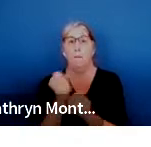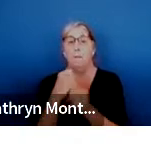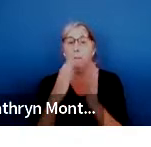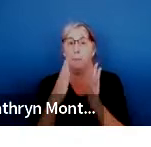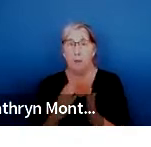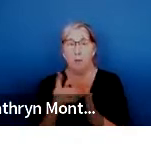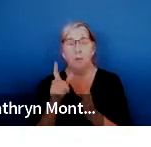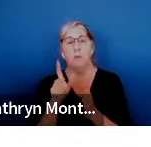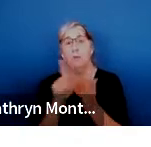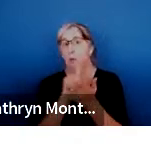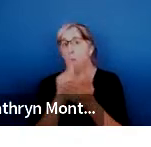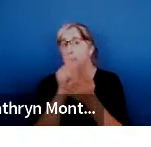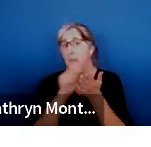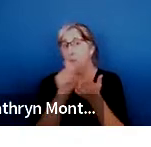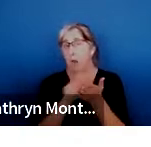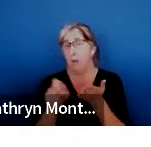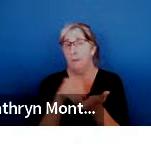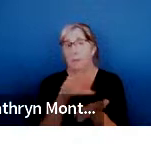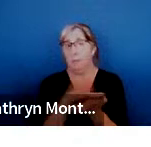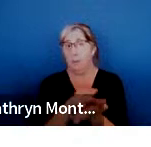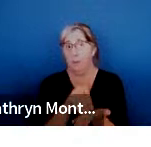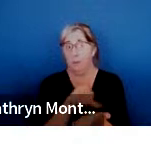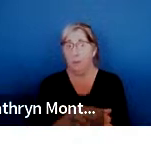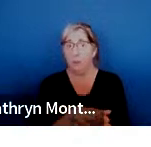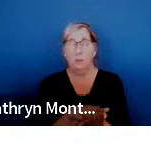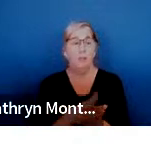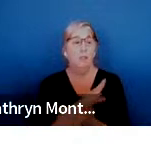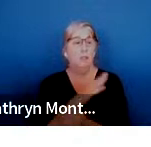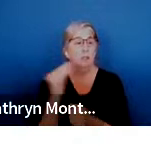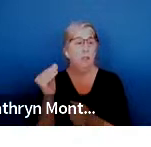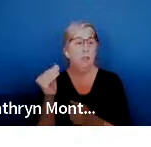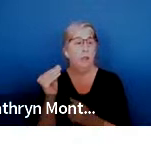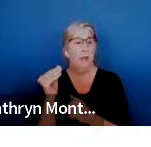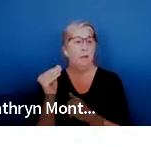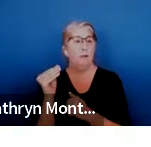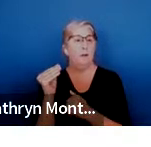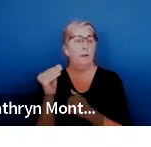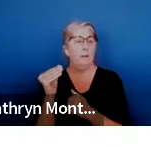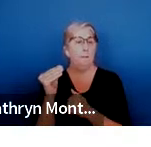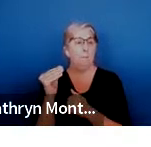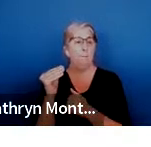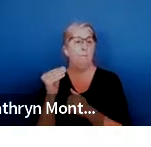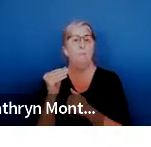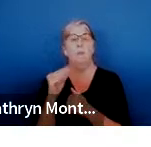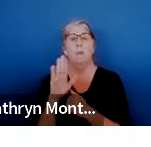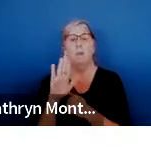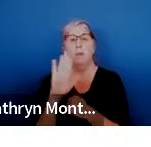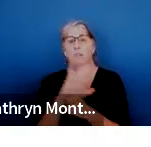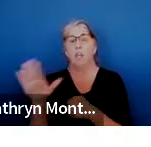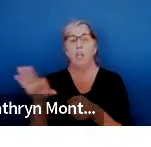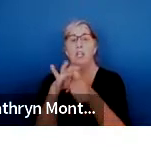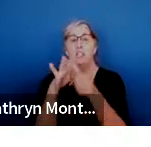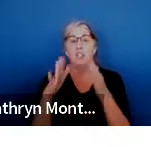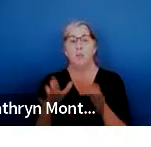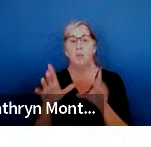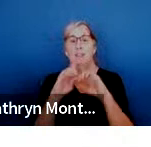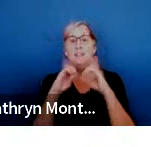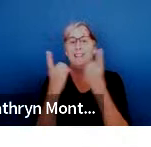write the laws that go into our books, and their constituency is what you call a